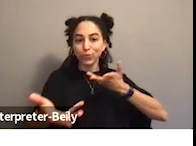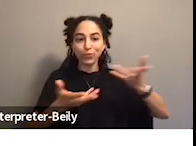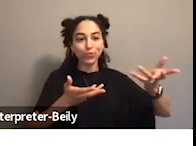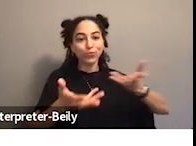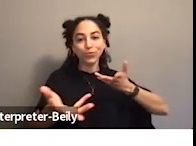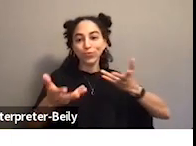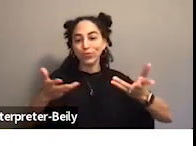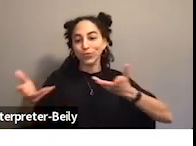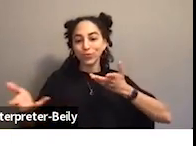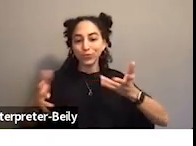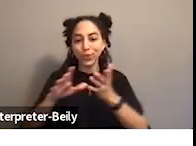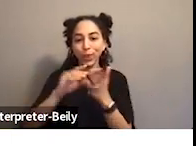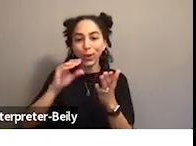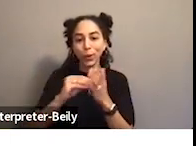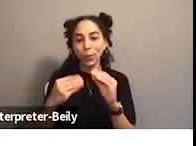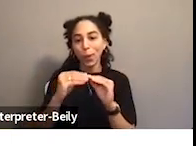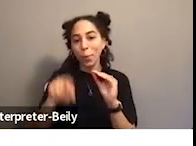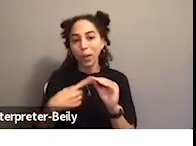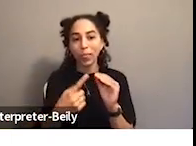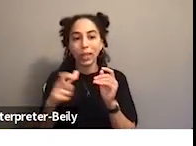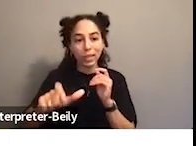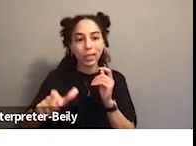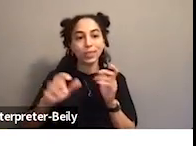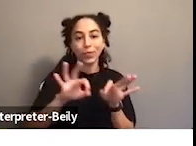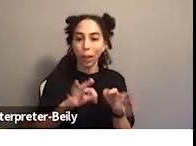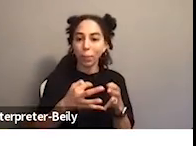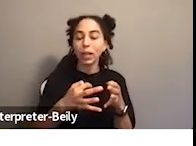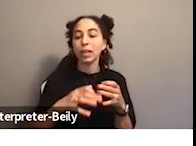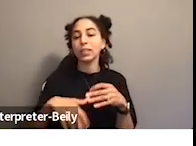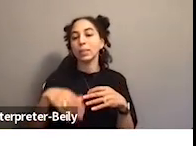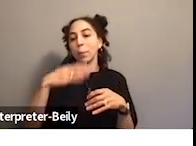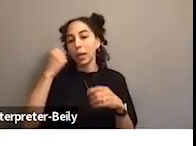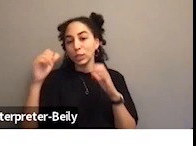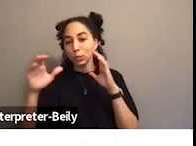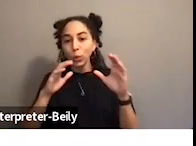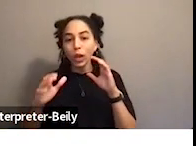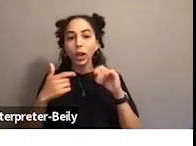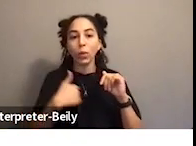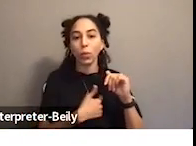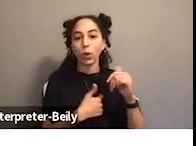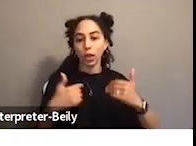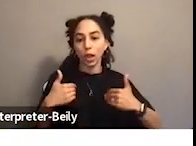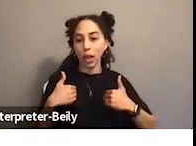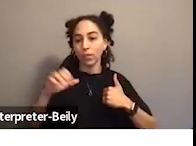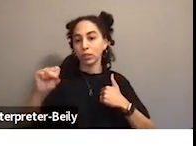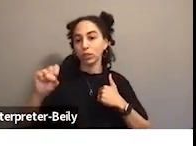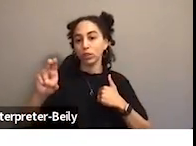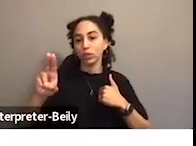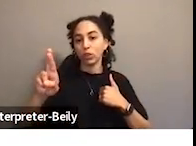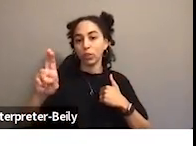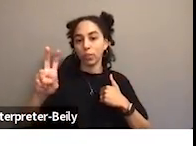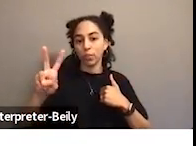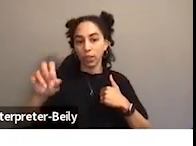more about the needs of families and how we best communicate, we have a survey